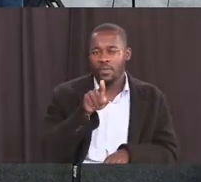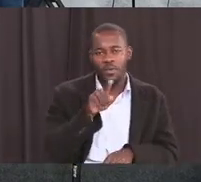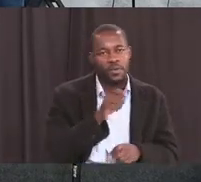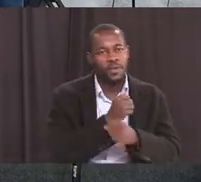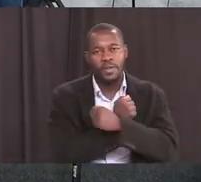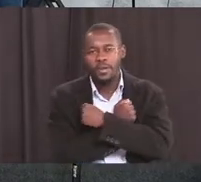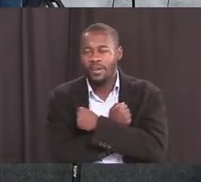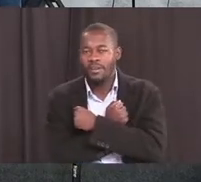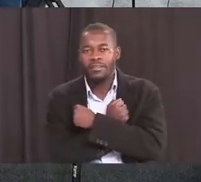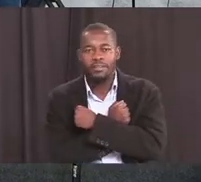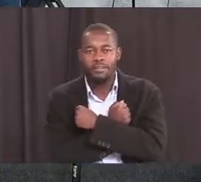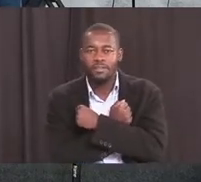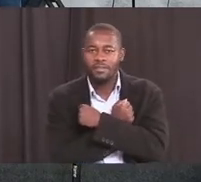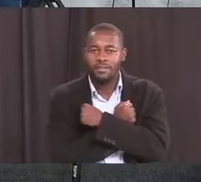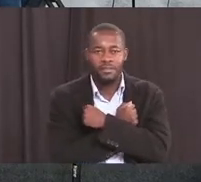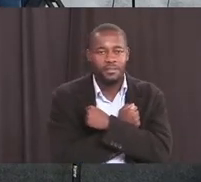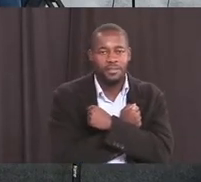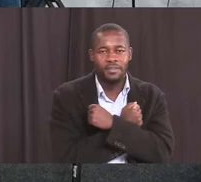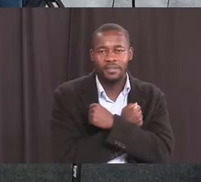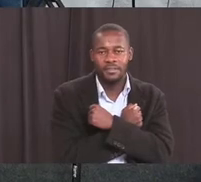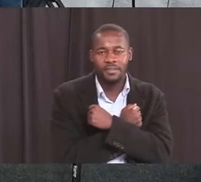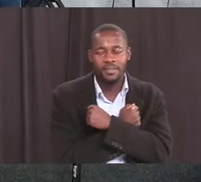me.